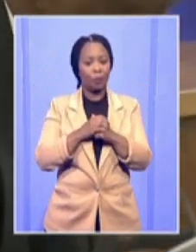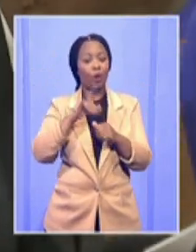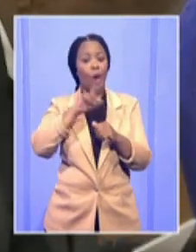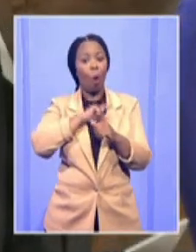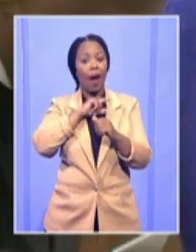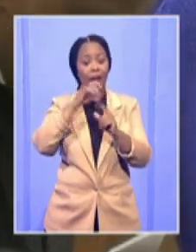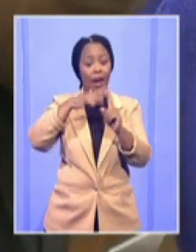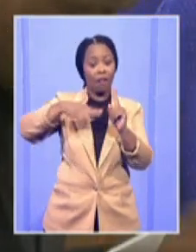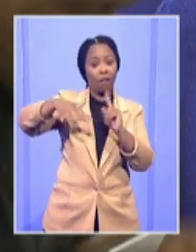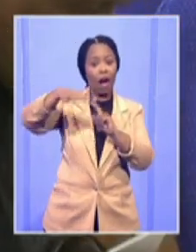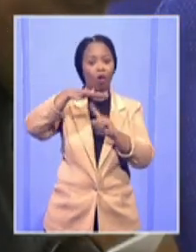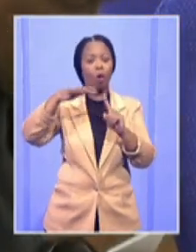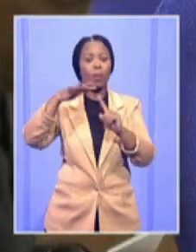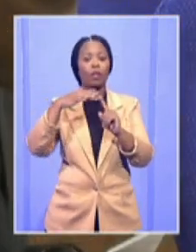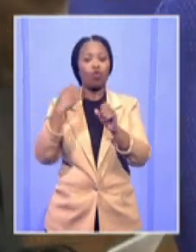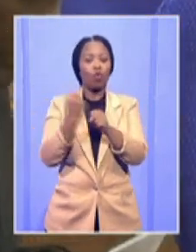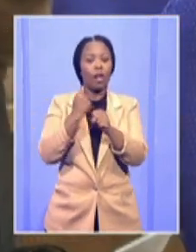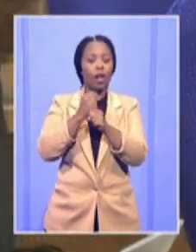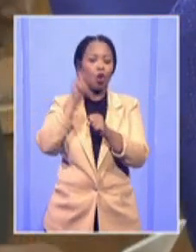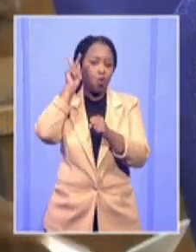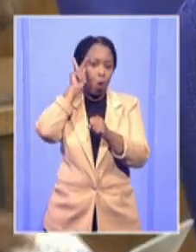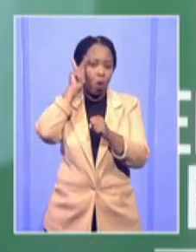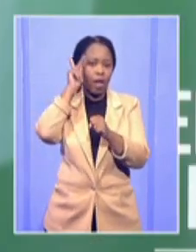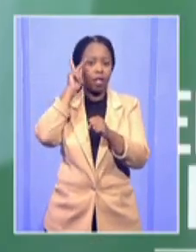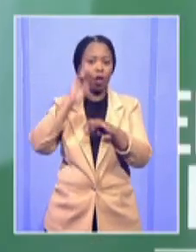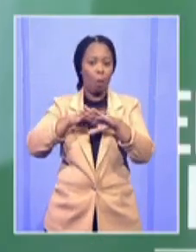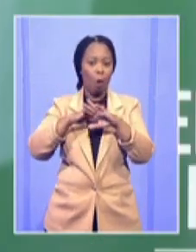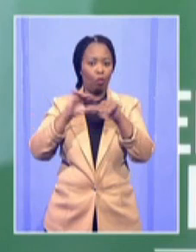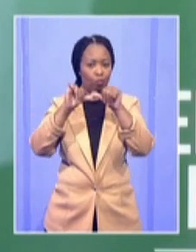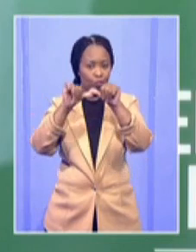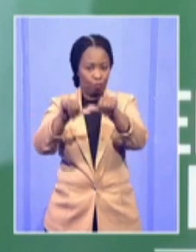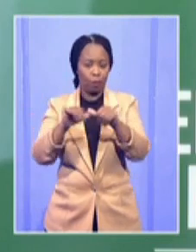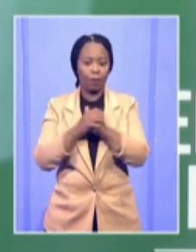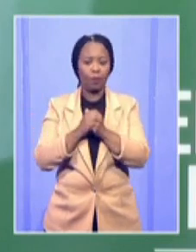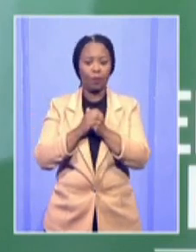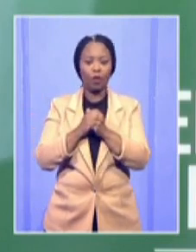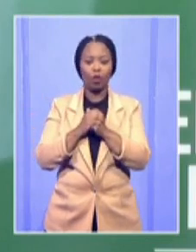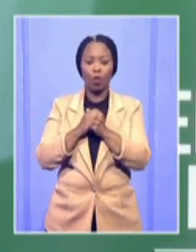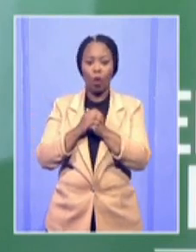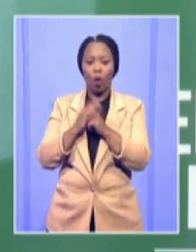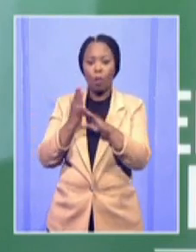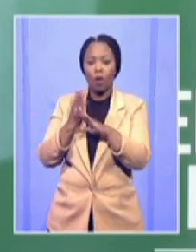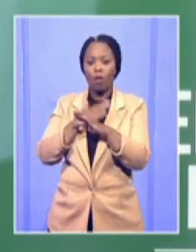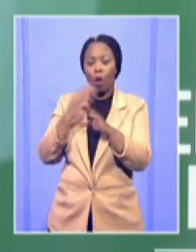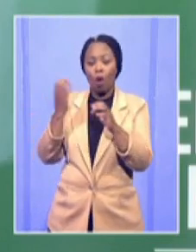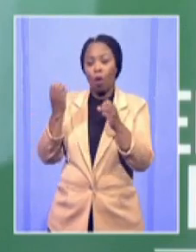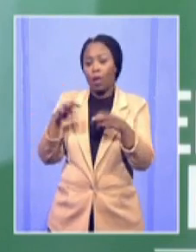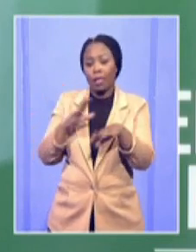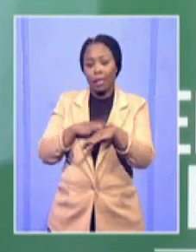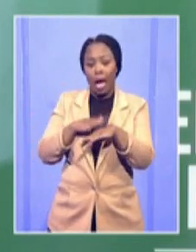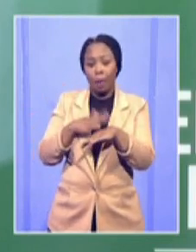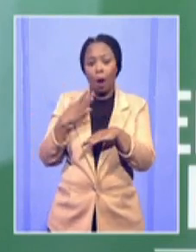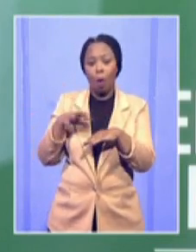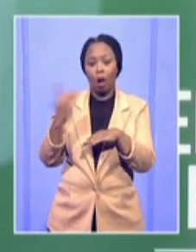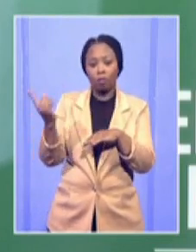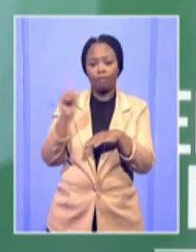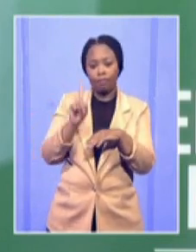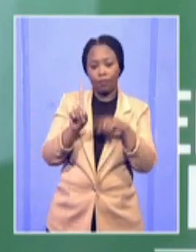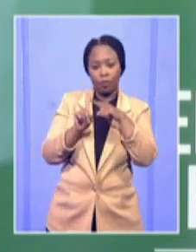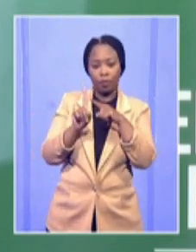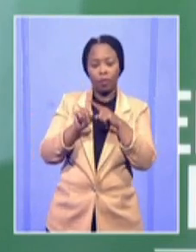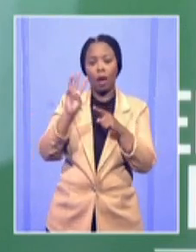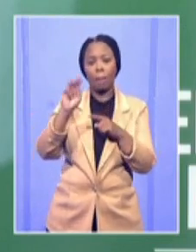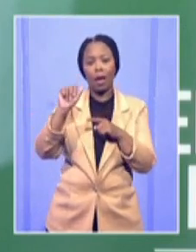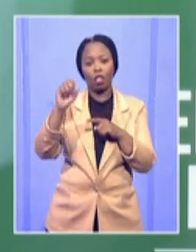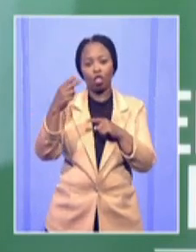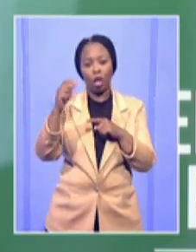of creating knowledge. Without any further ado, I would like us to call on Mr. Mashamba, who has been the